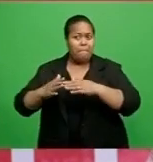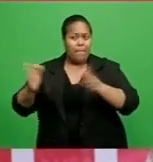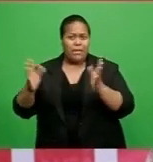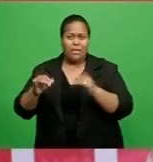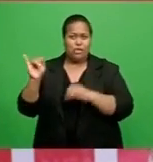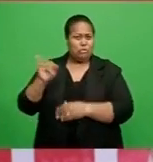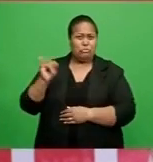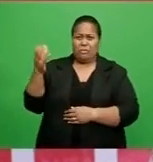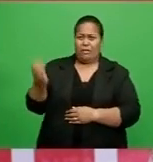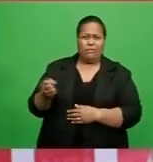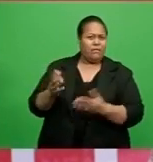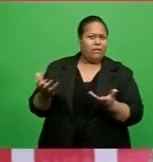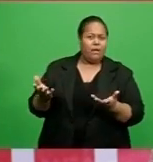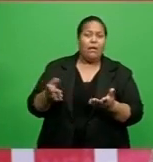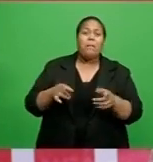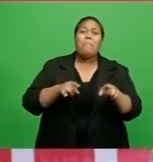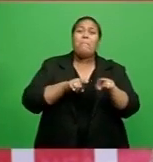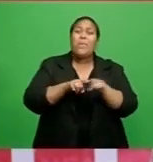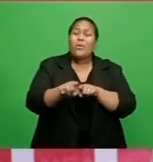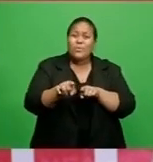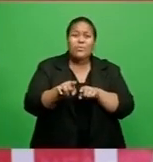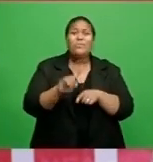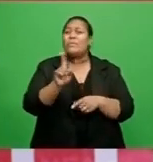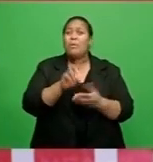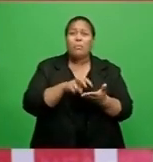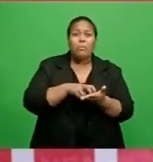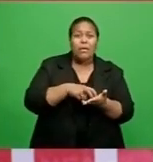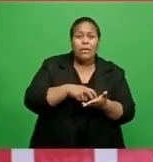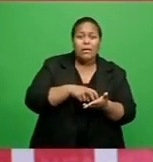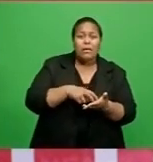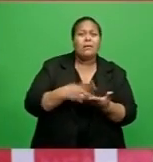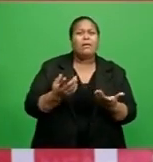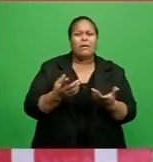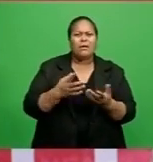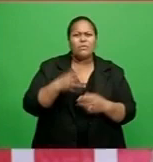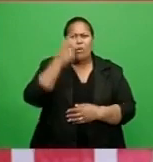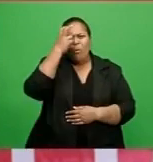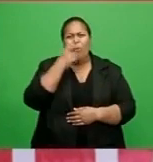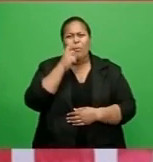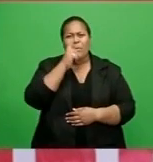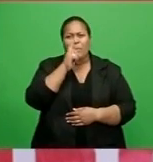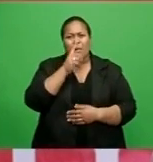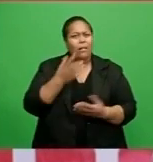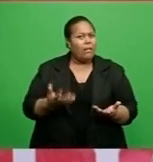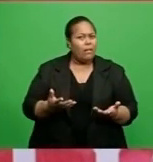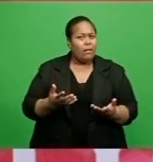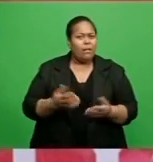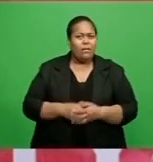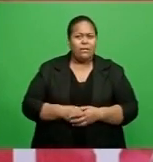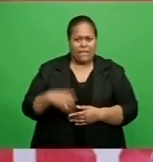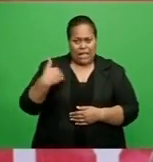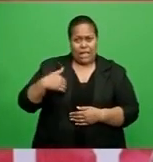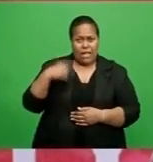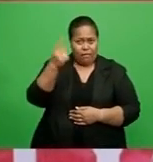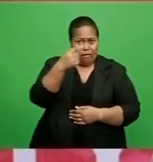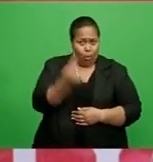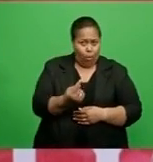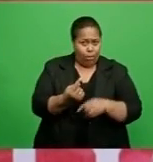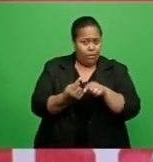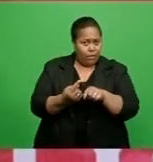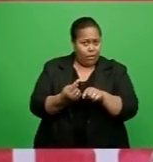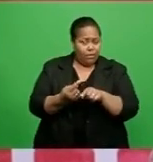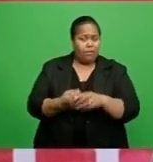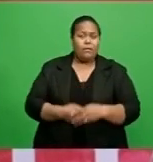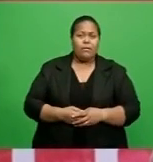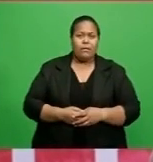them, but the most vulnerable within our society, older people, those who are living alone, and those